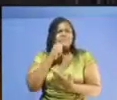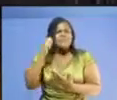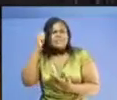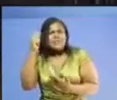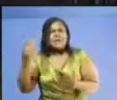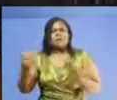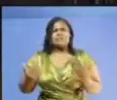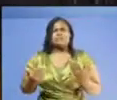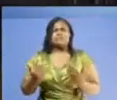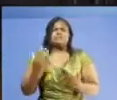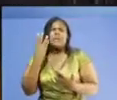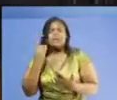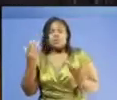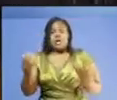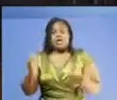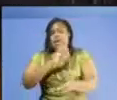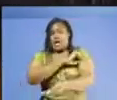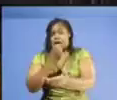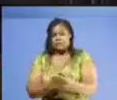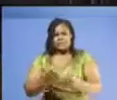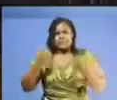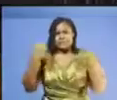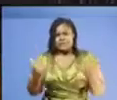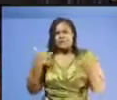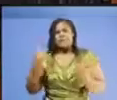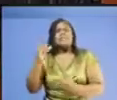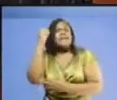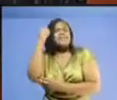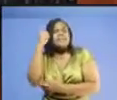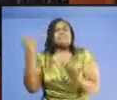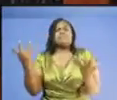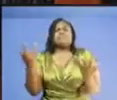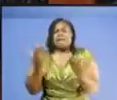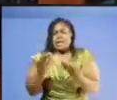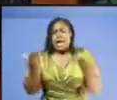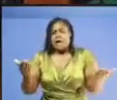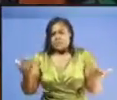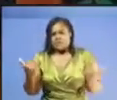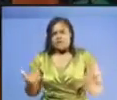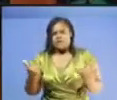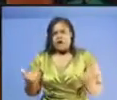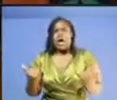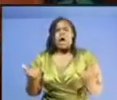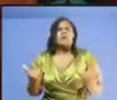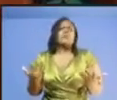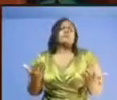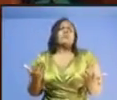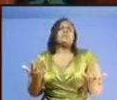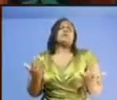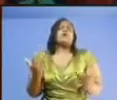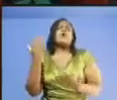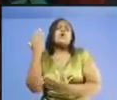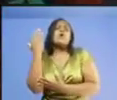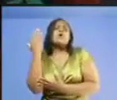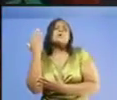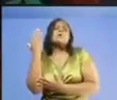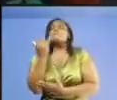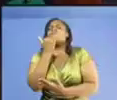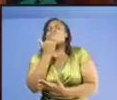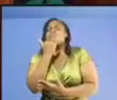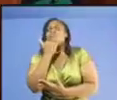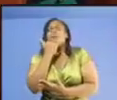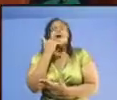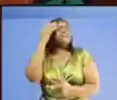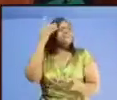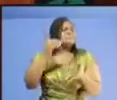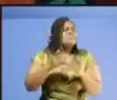when you have more energy than you have sense, the stuff you face in courtship when you make the wrong decision, all